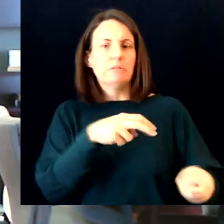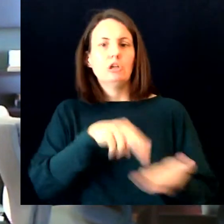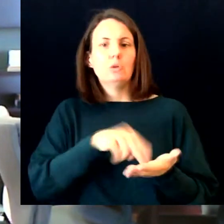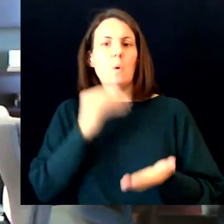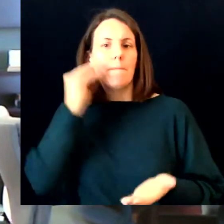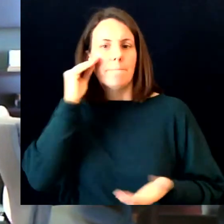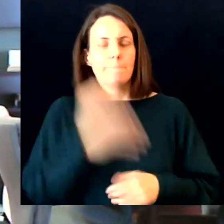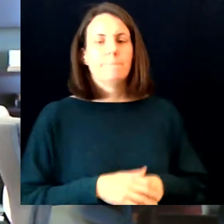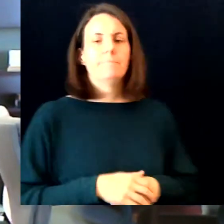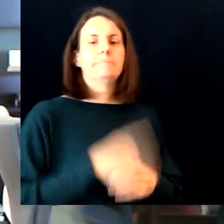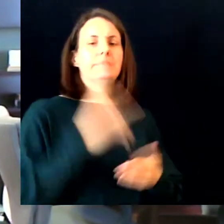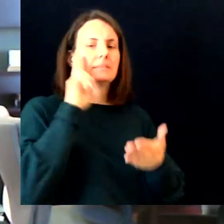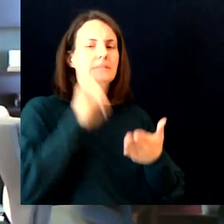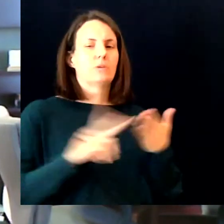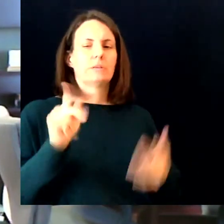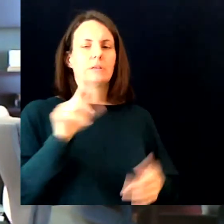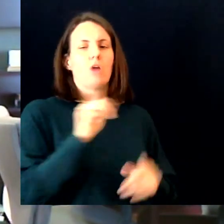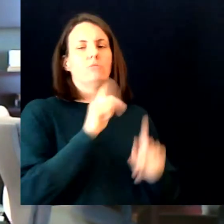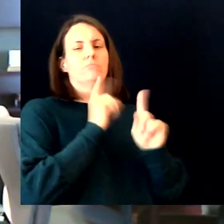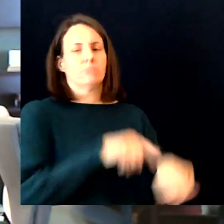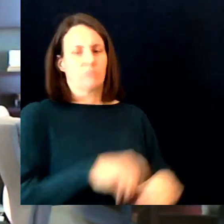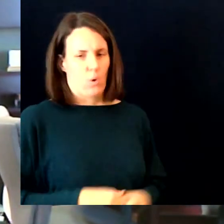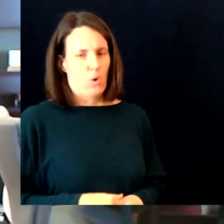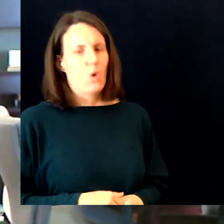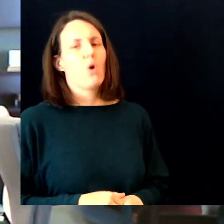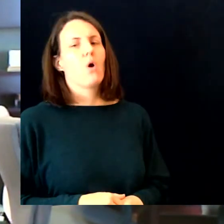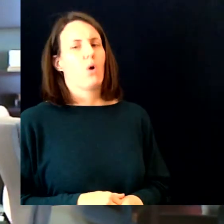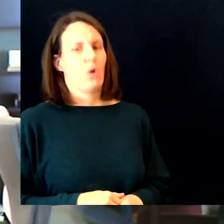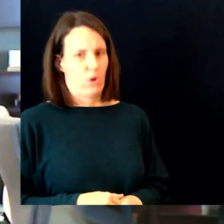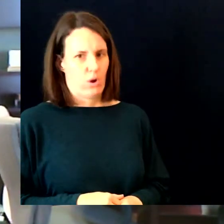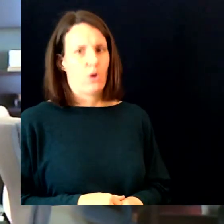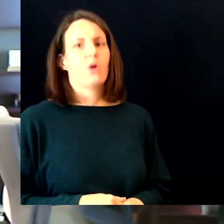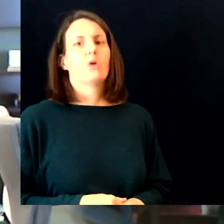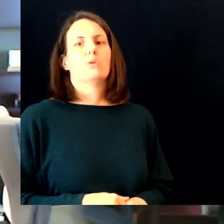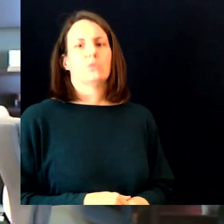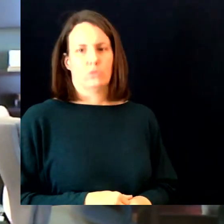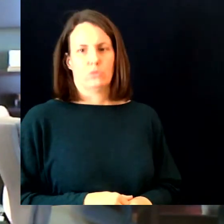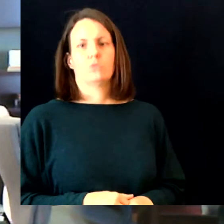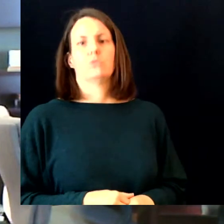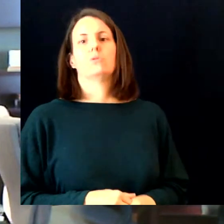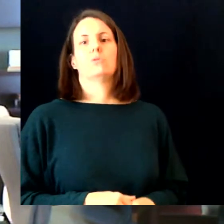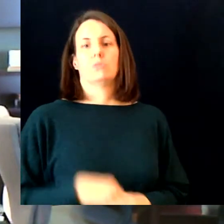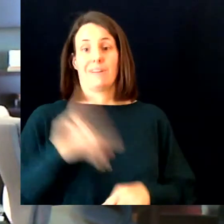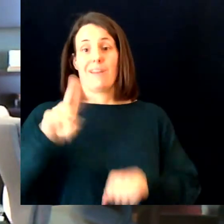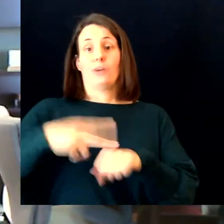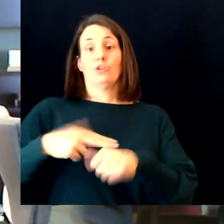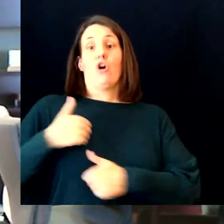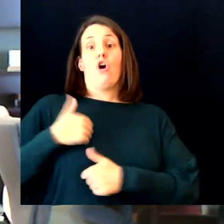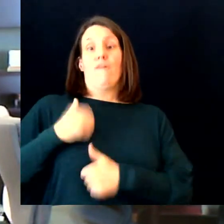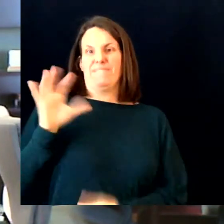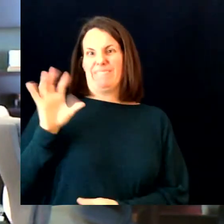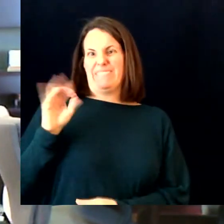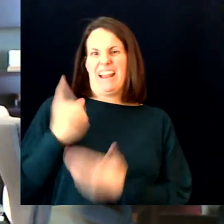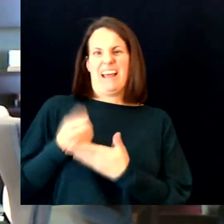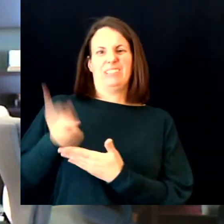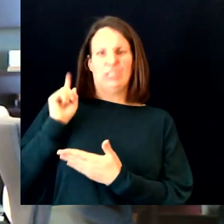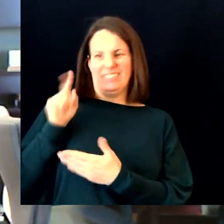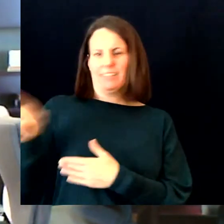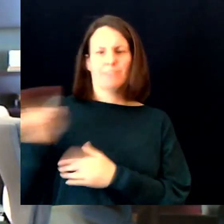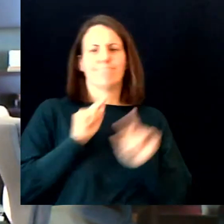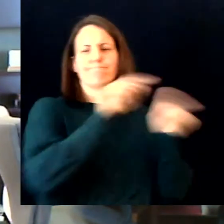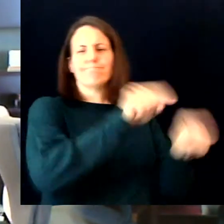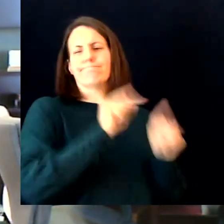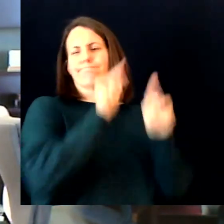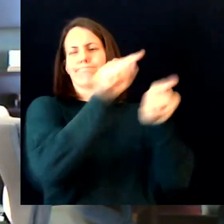deployed right away last week into 6 skilled nursing facilities around the state. That did free up several